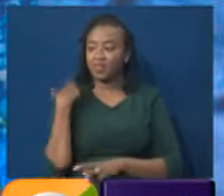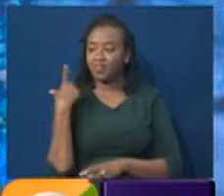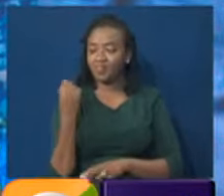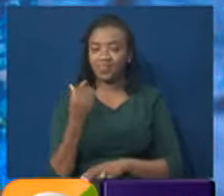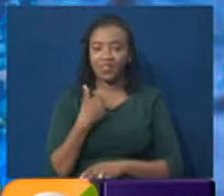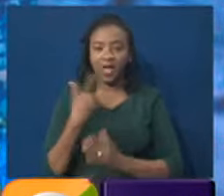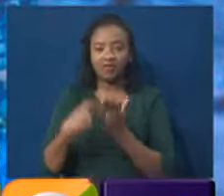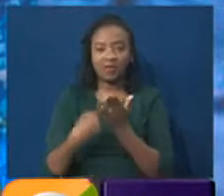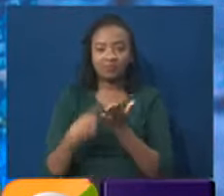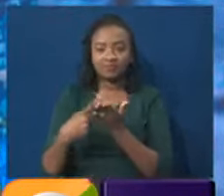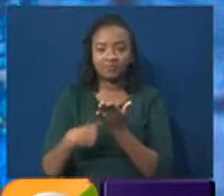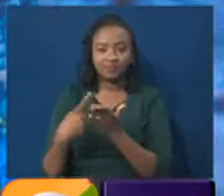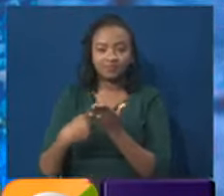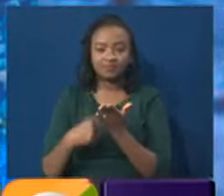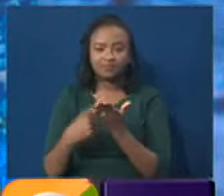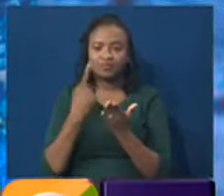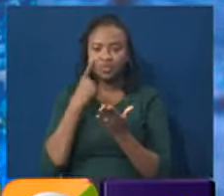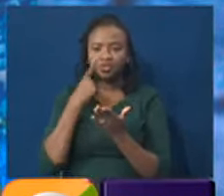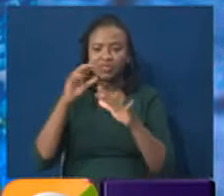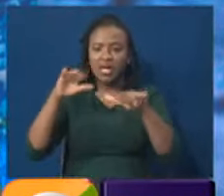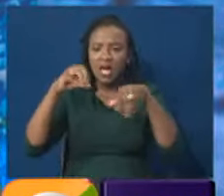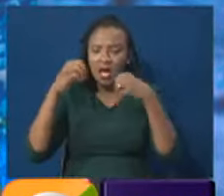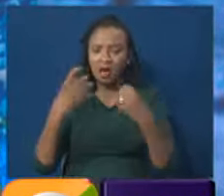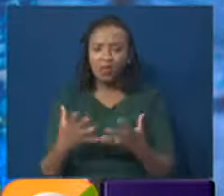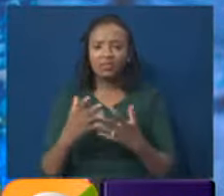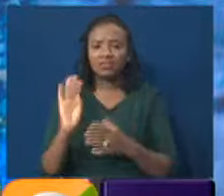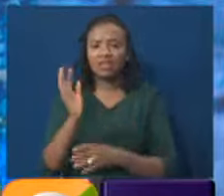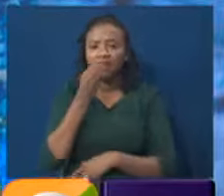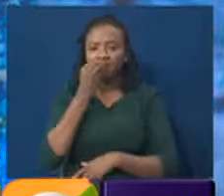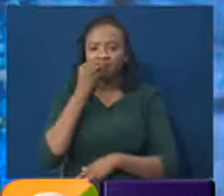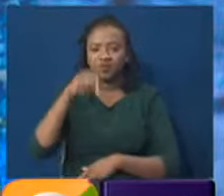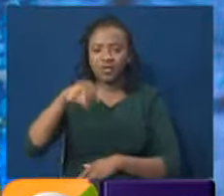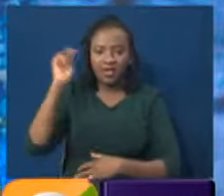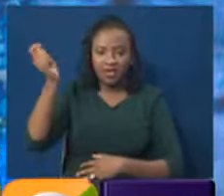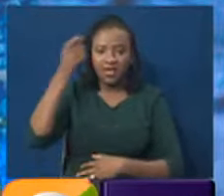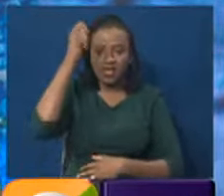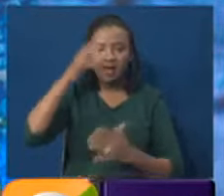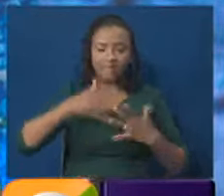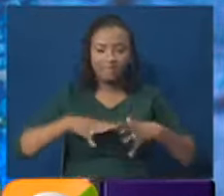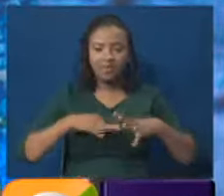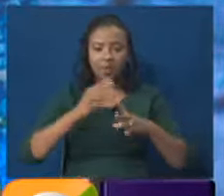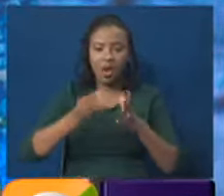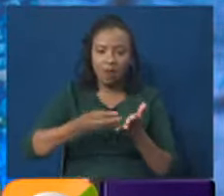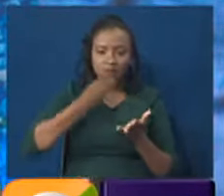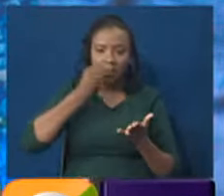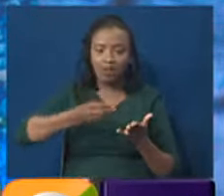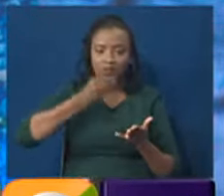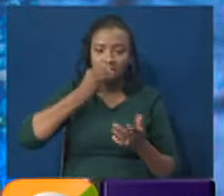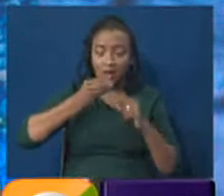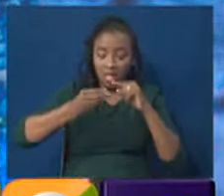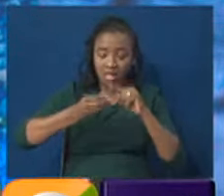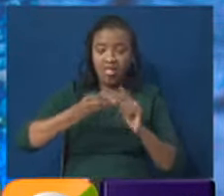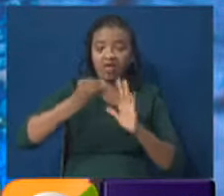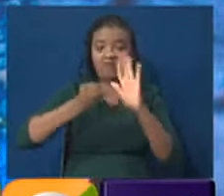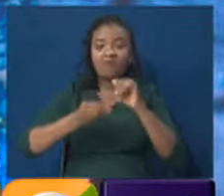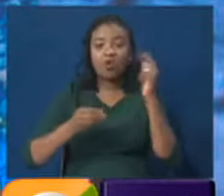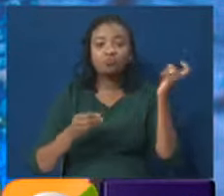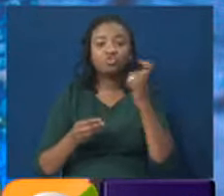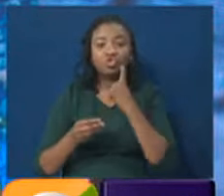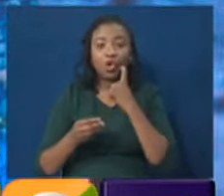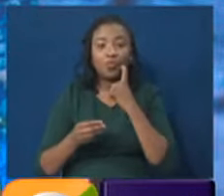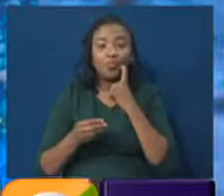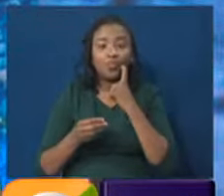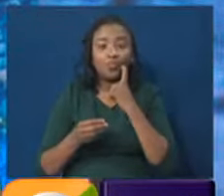ago about how much of the food that Kenyans eat actually comes from shops as opposed